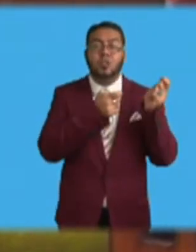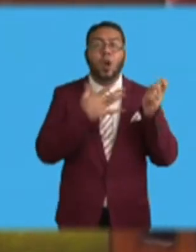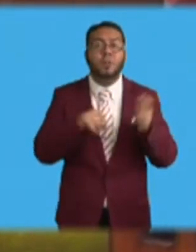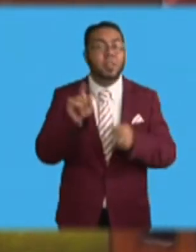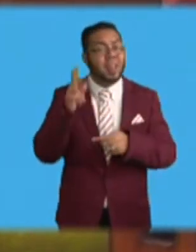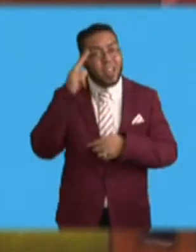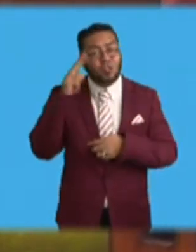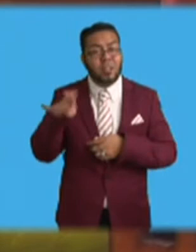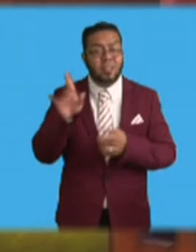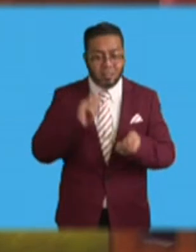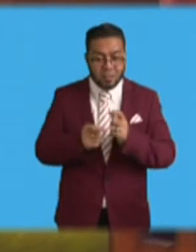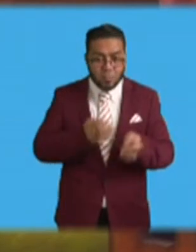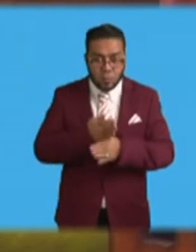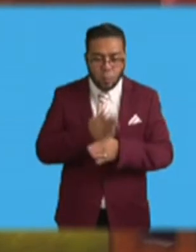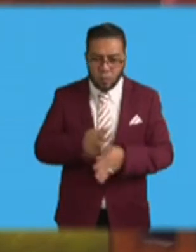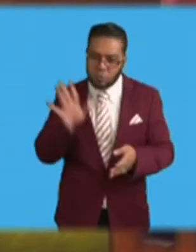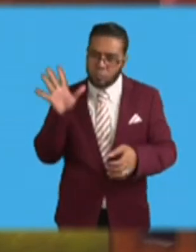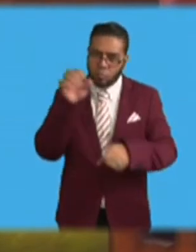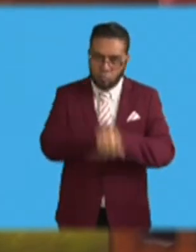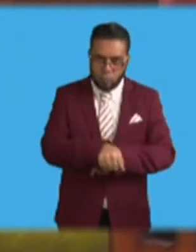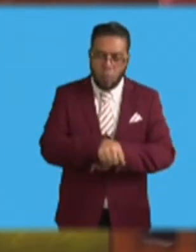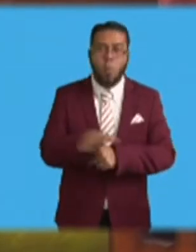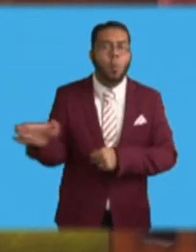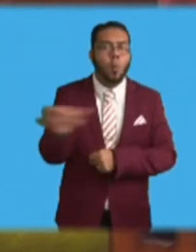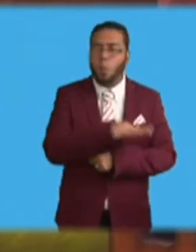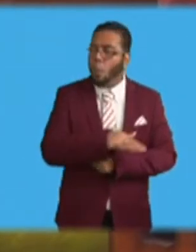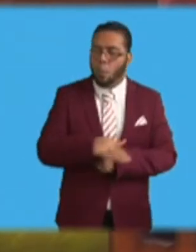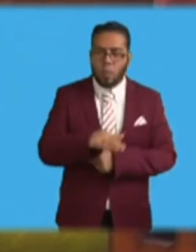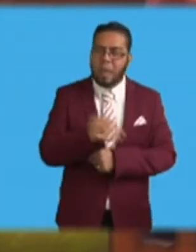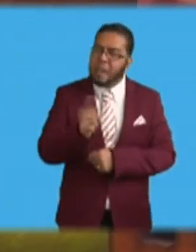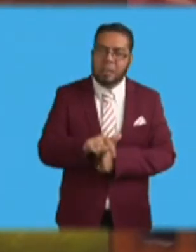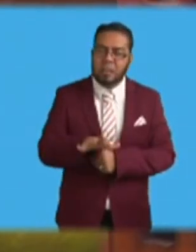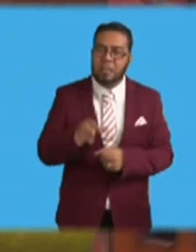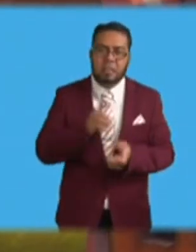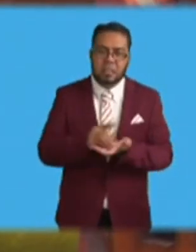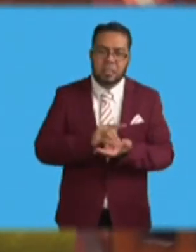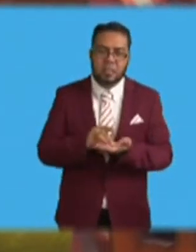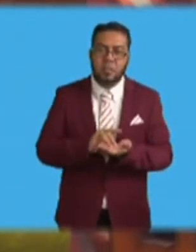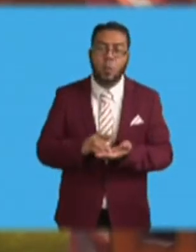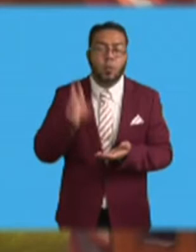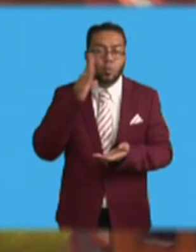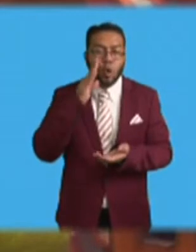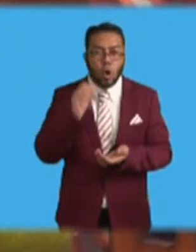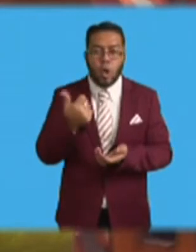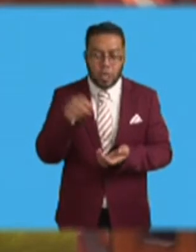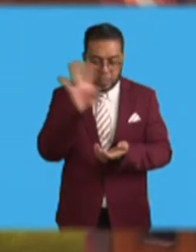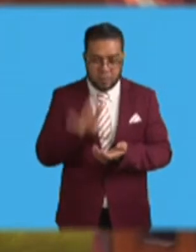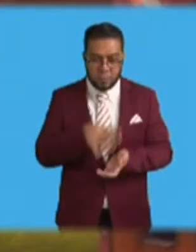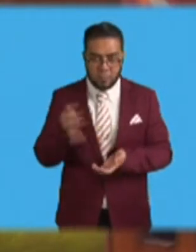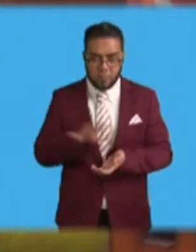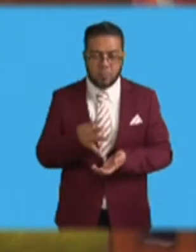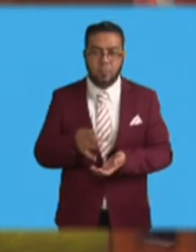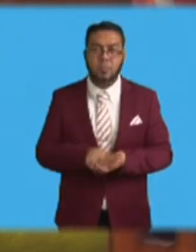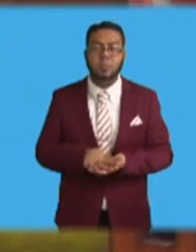a 4-component strategy to combating any outbreak. Enhanced surveillance and early case detection,